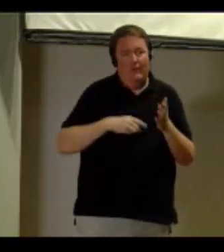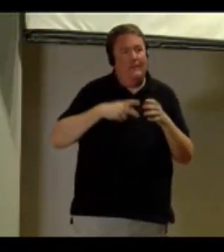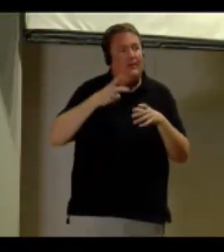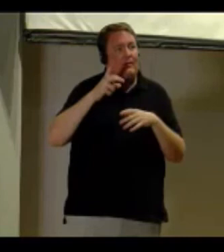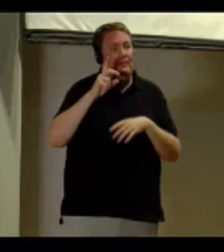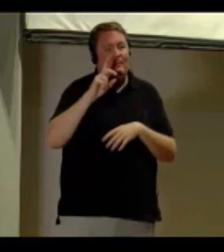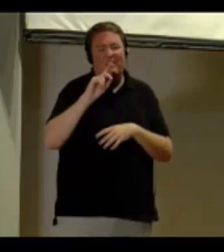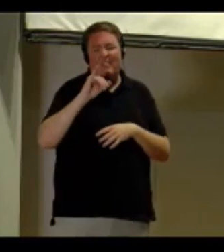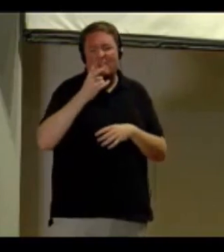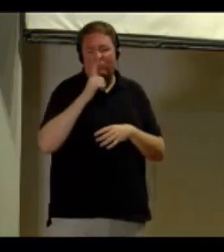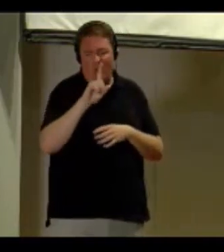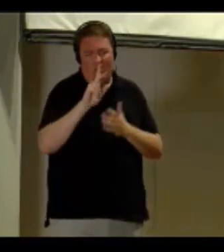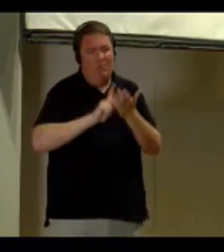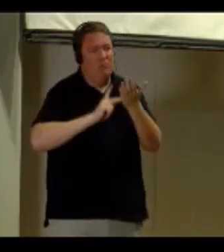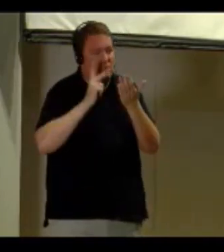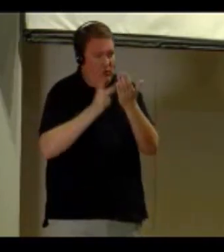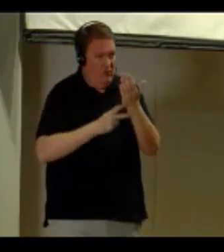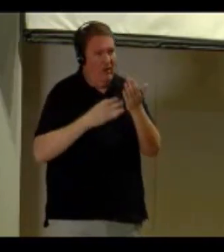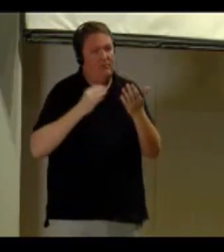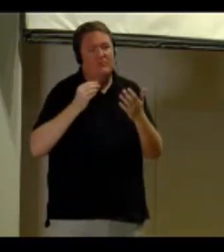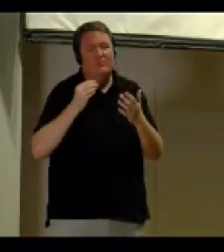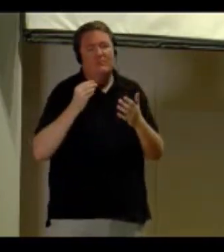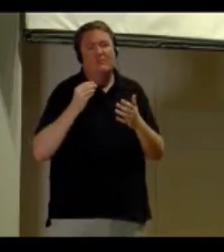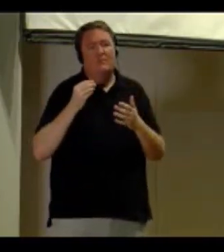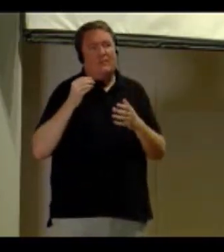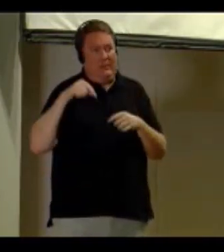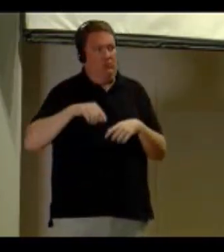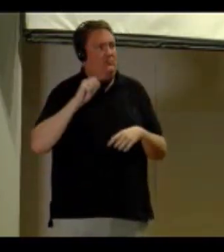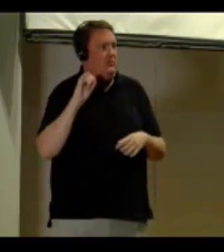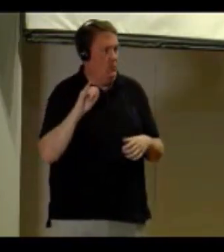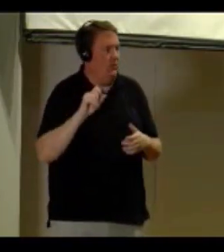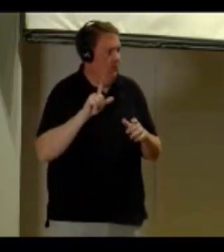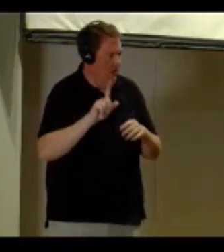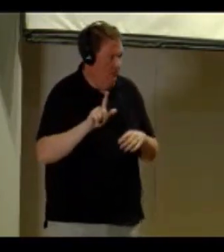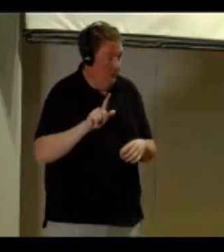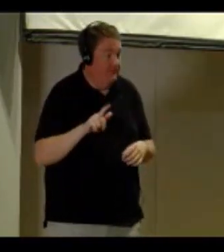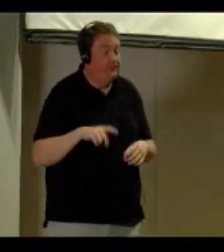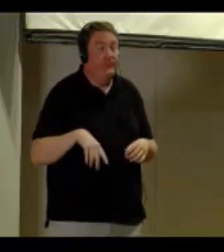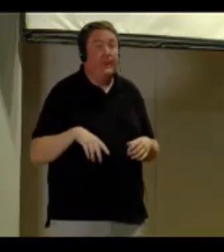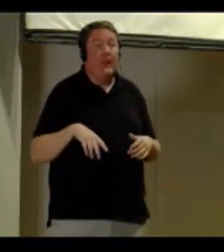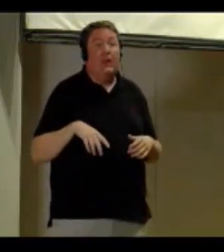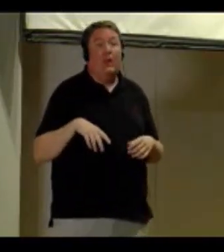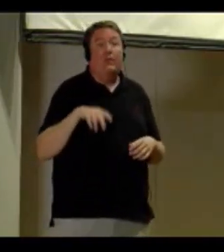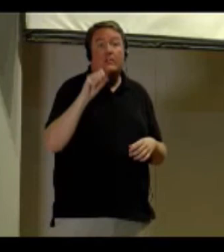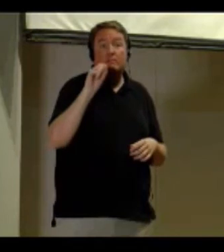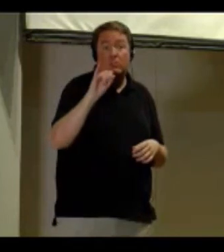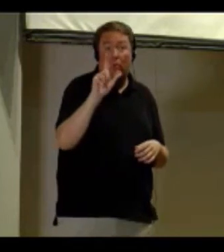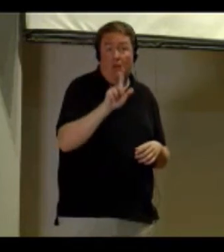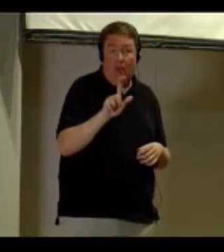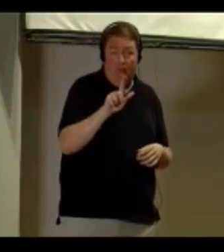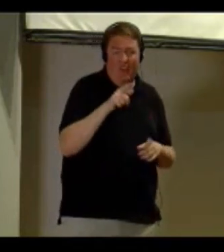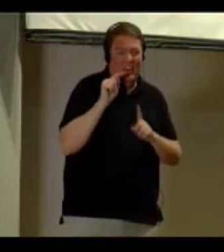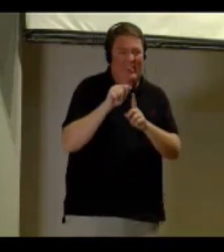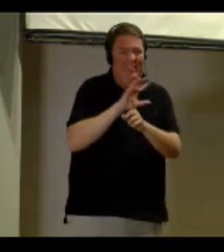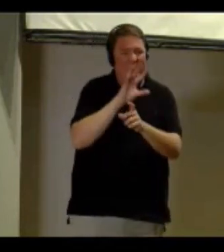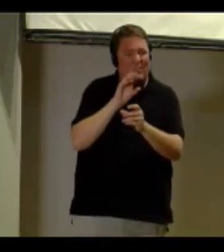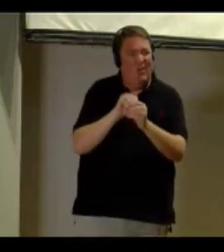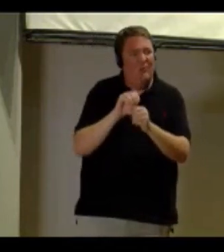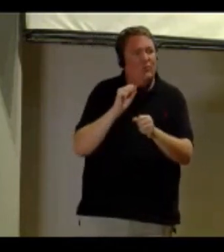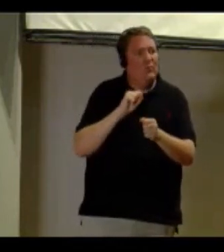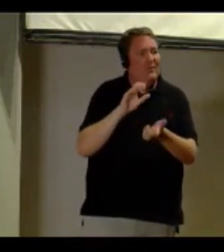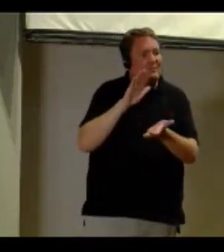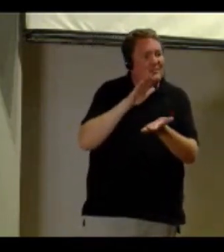Programs and Initiatives at the Smithsonian Libraries. At the Smithsonian Libraries, he is involved with